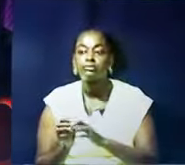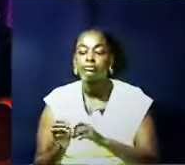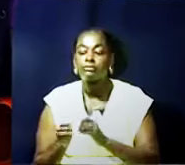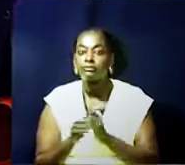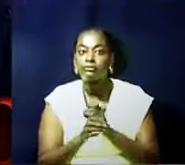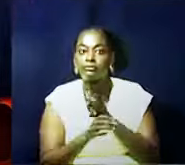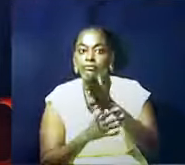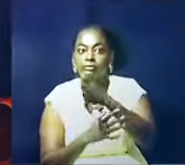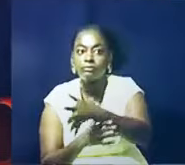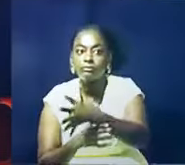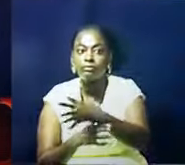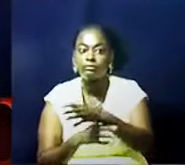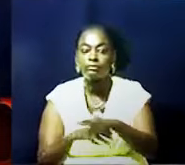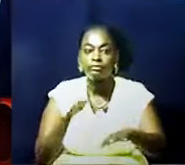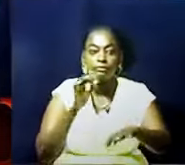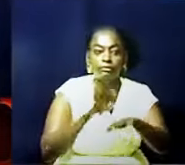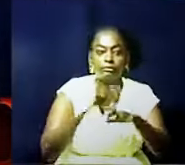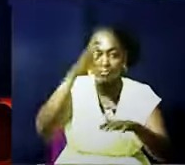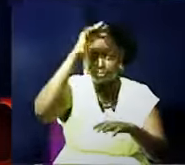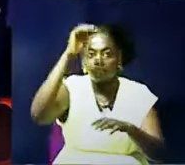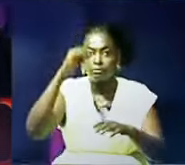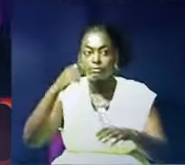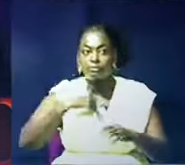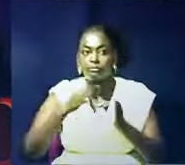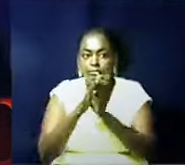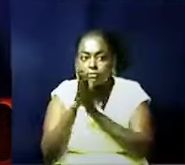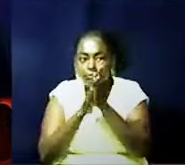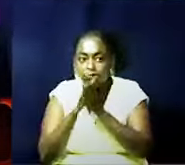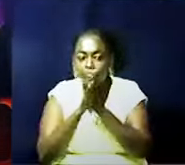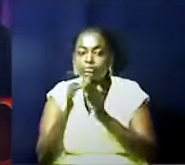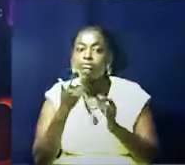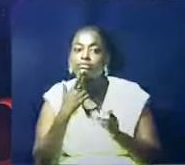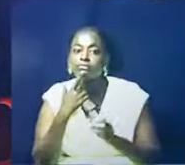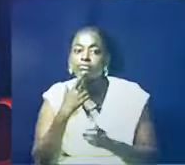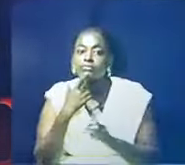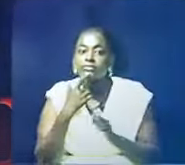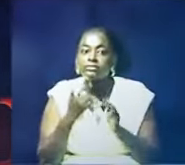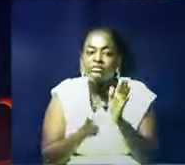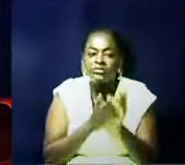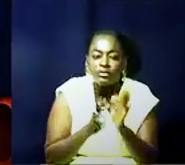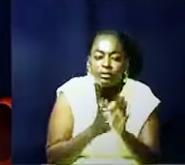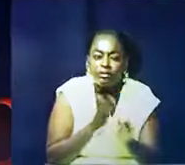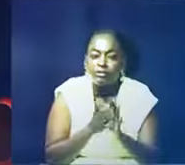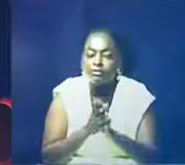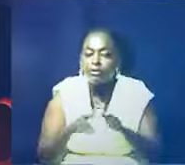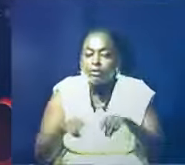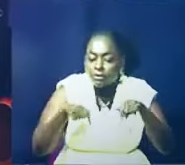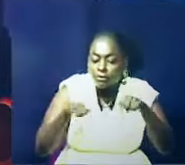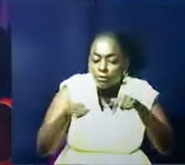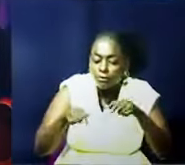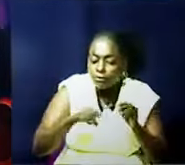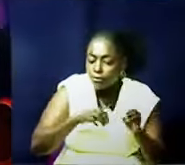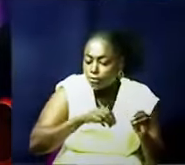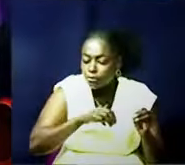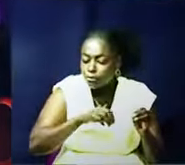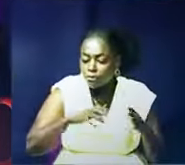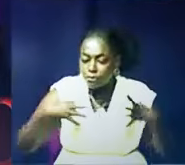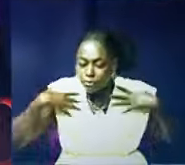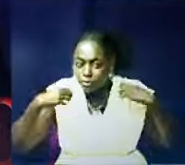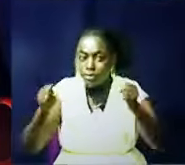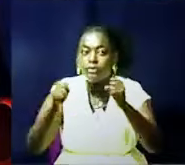man. I am willing, he said, be clean. And immediately the leprosy left him. Then the next